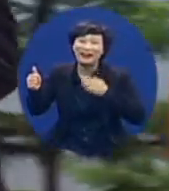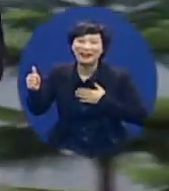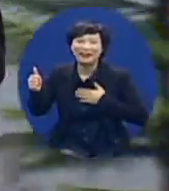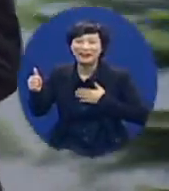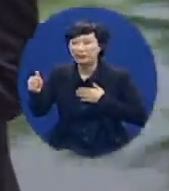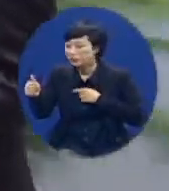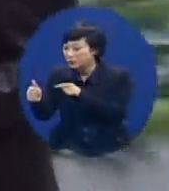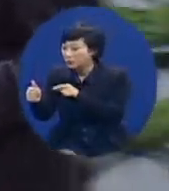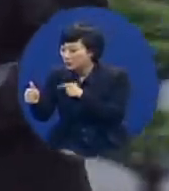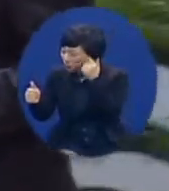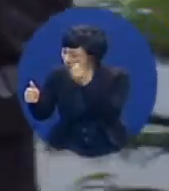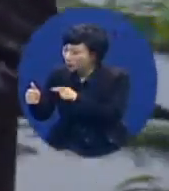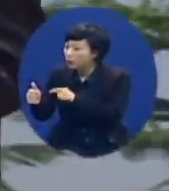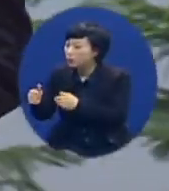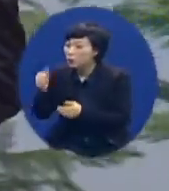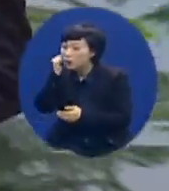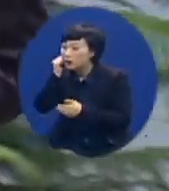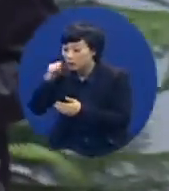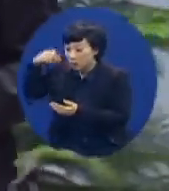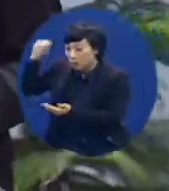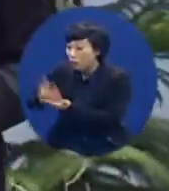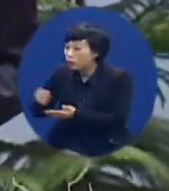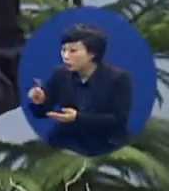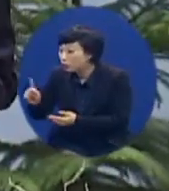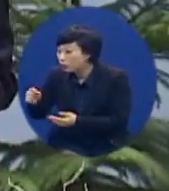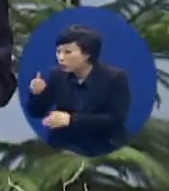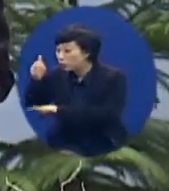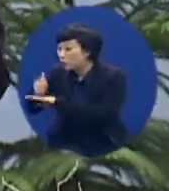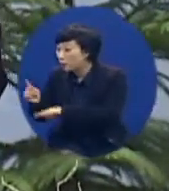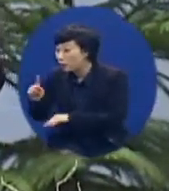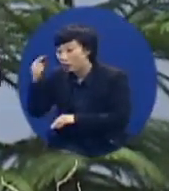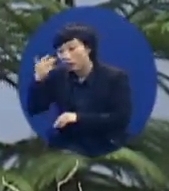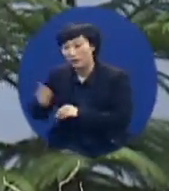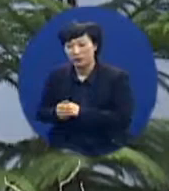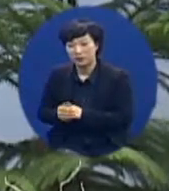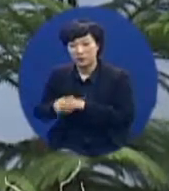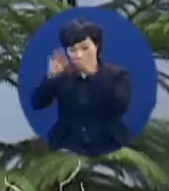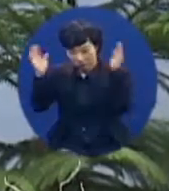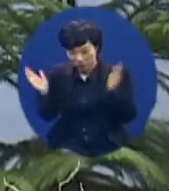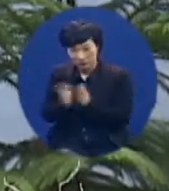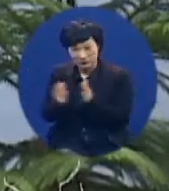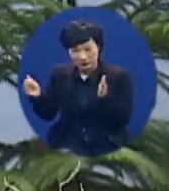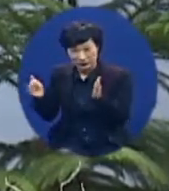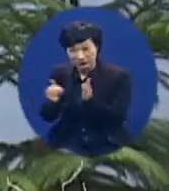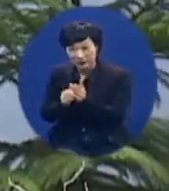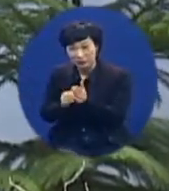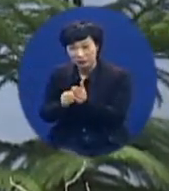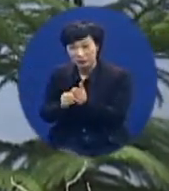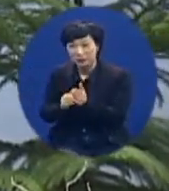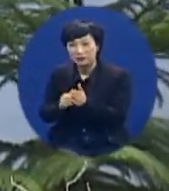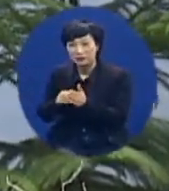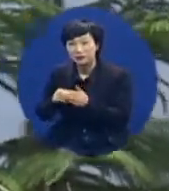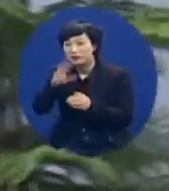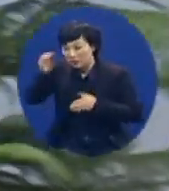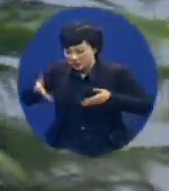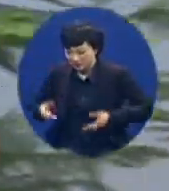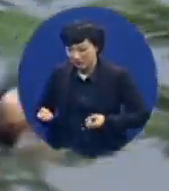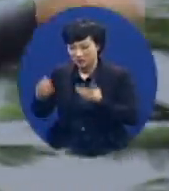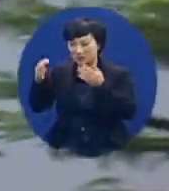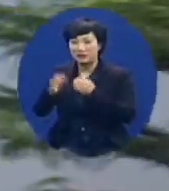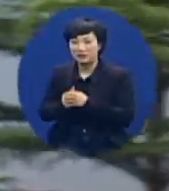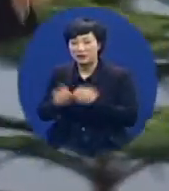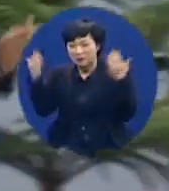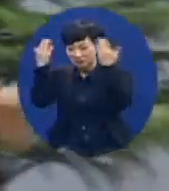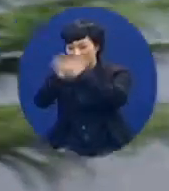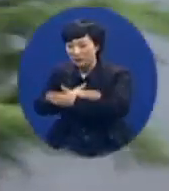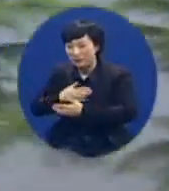I asked him what he would do with the cookies. He said that we're going to share it with those who went